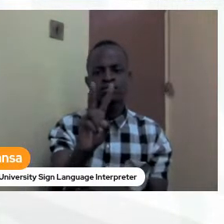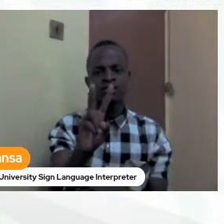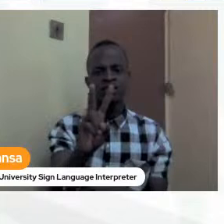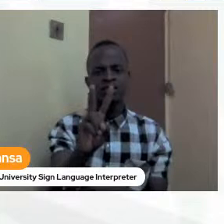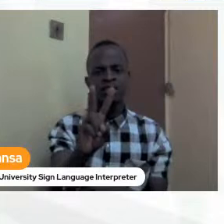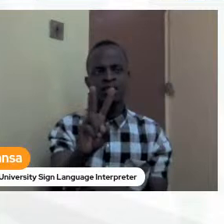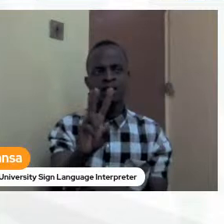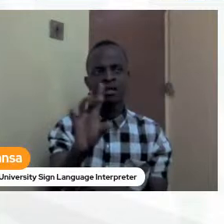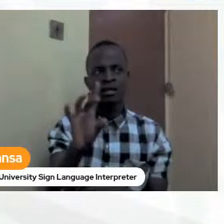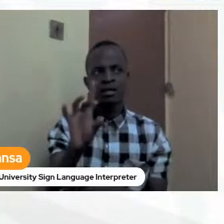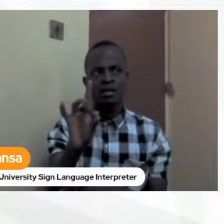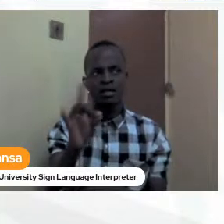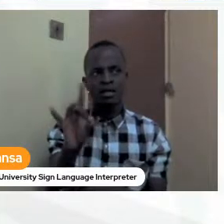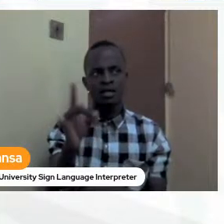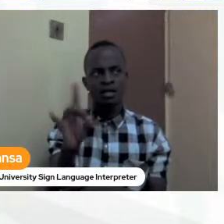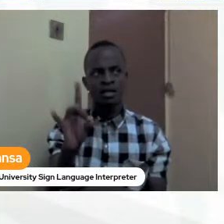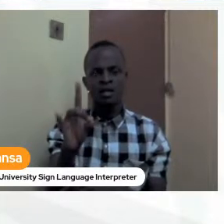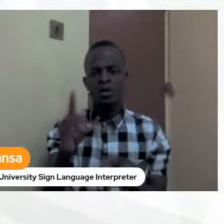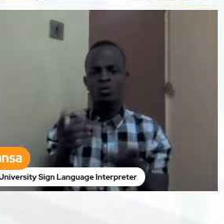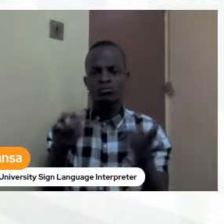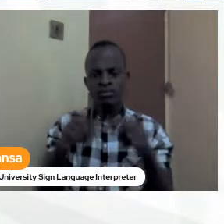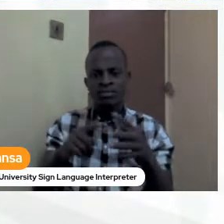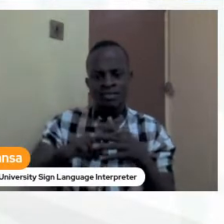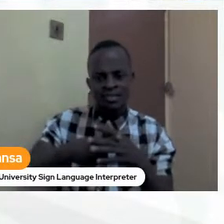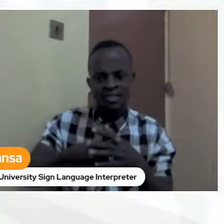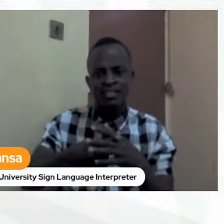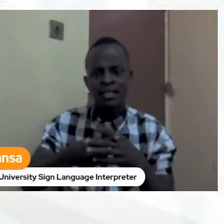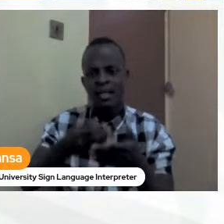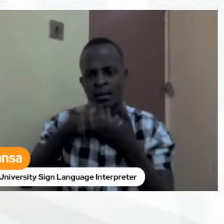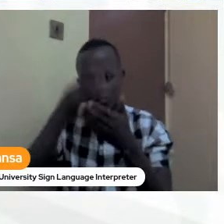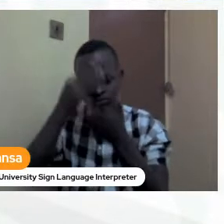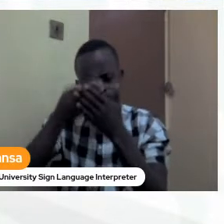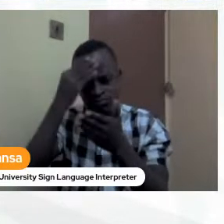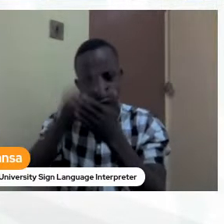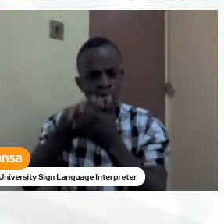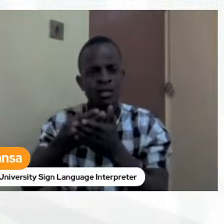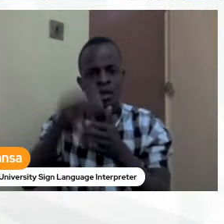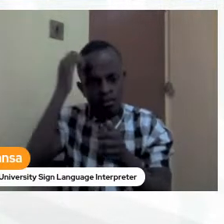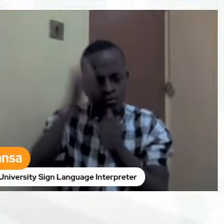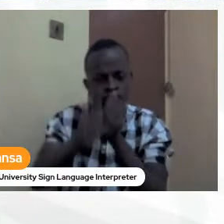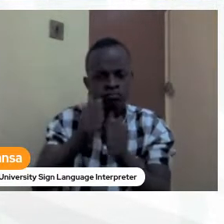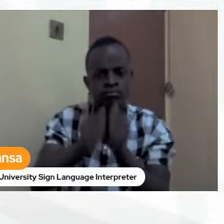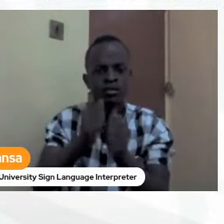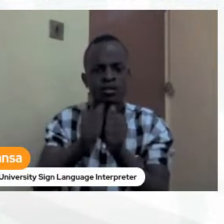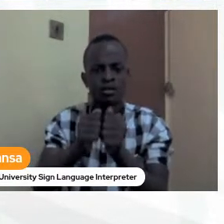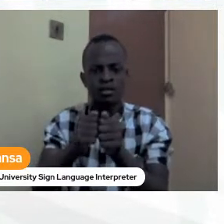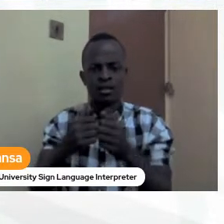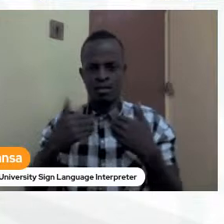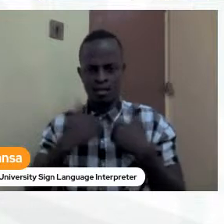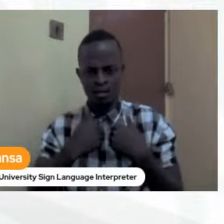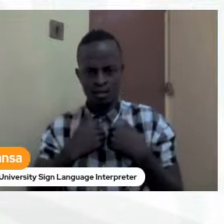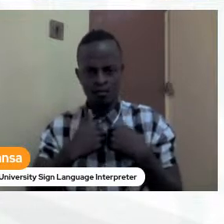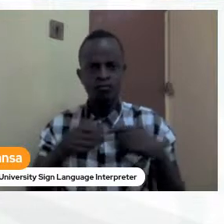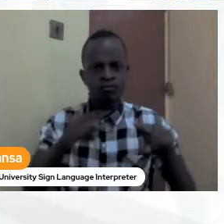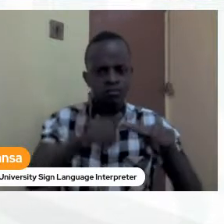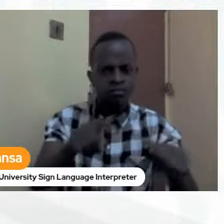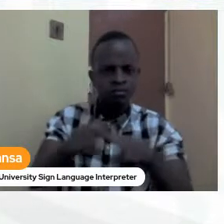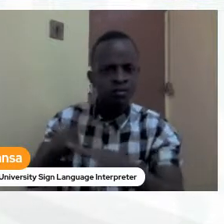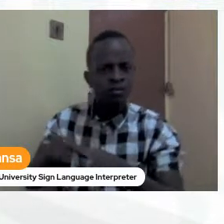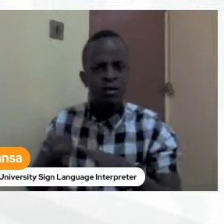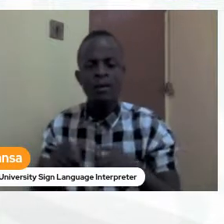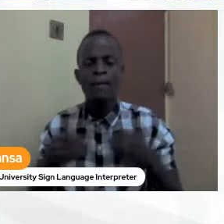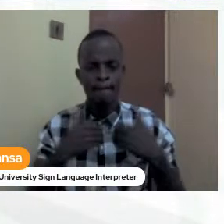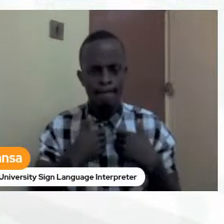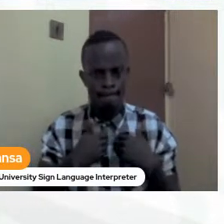hosting national conferences. So we realized that in most of the programmings and services that were